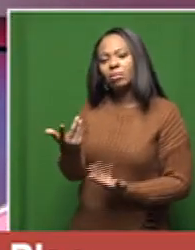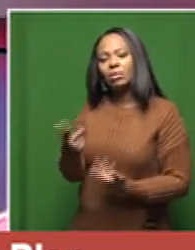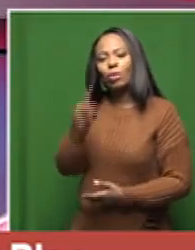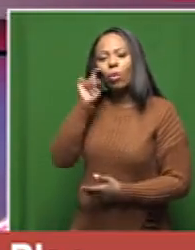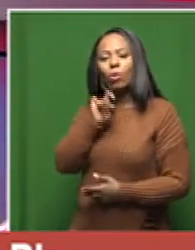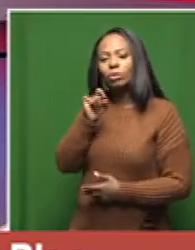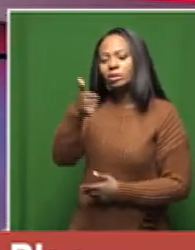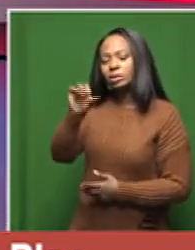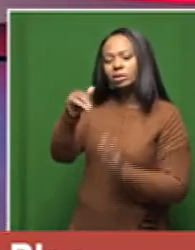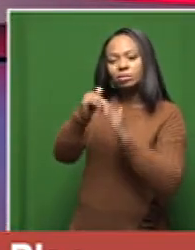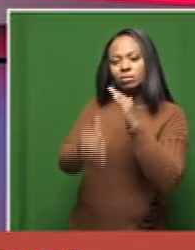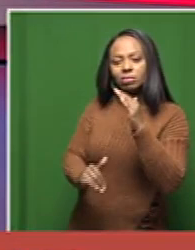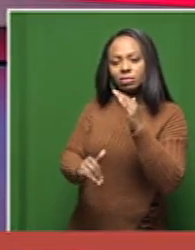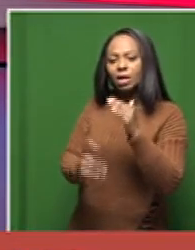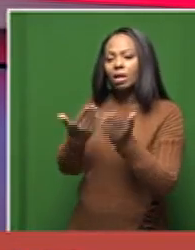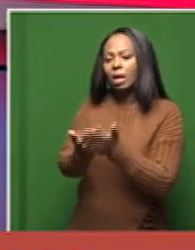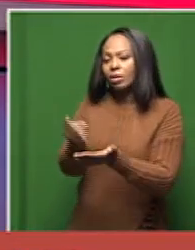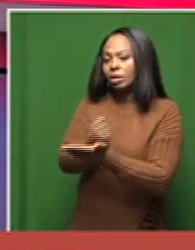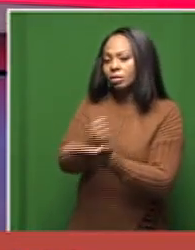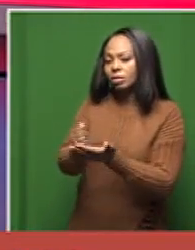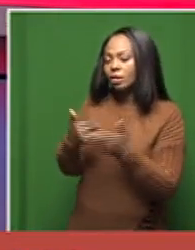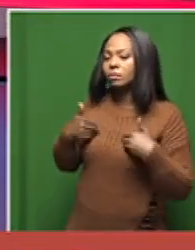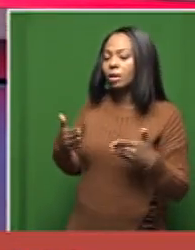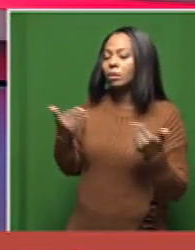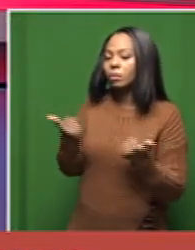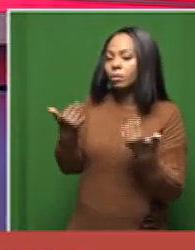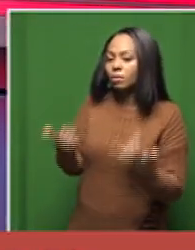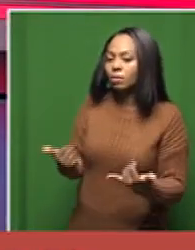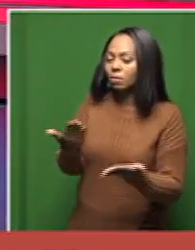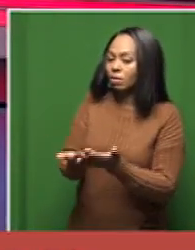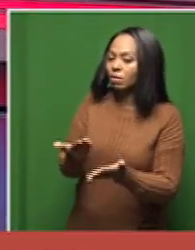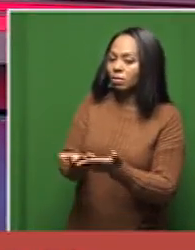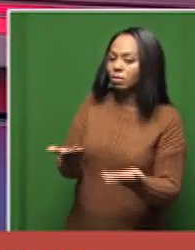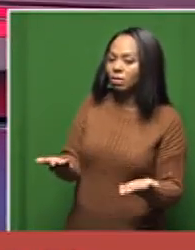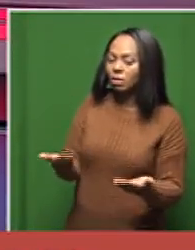just encouraging people in the band that you're dealing with to be registering?